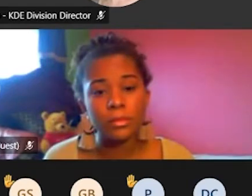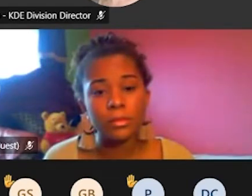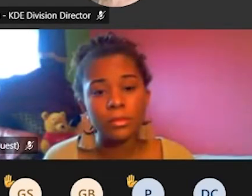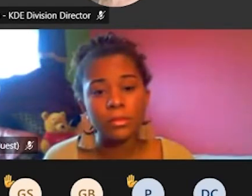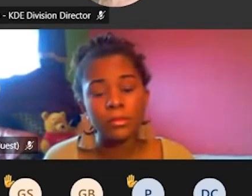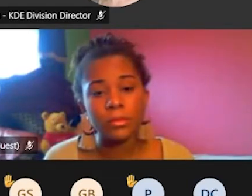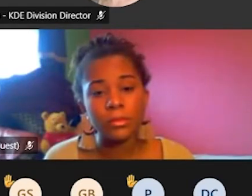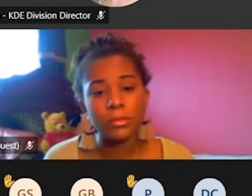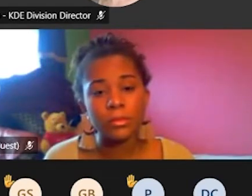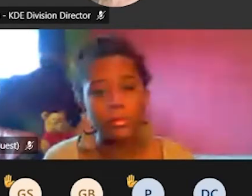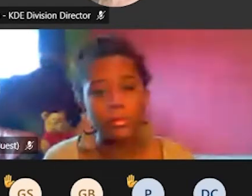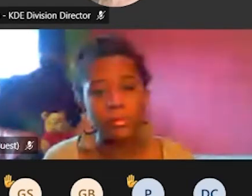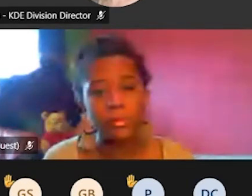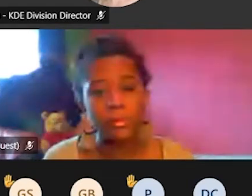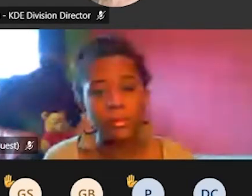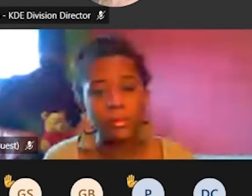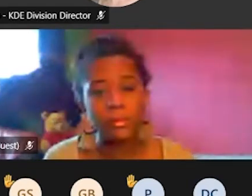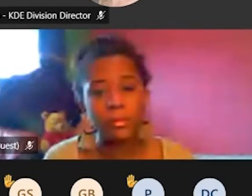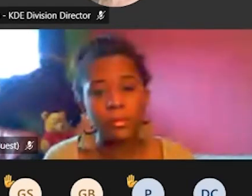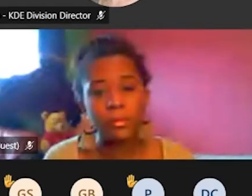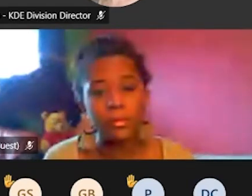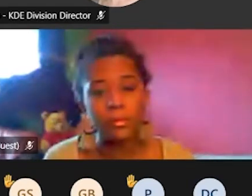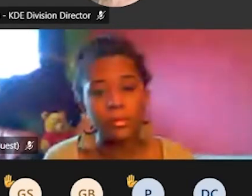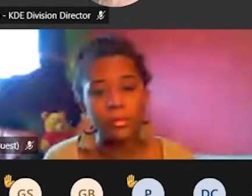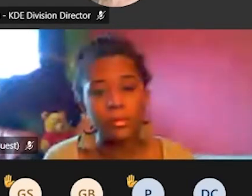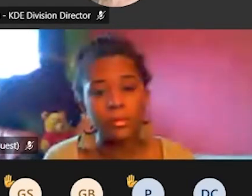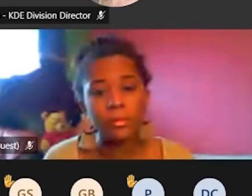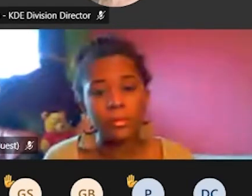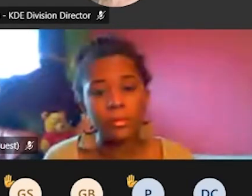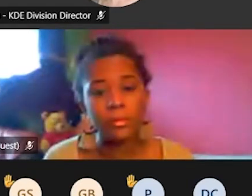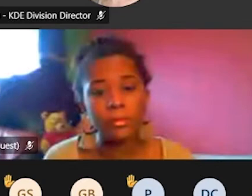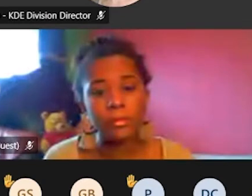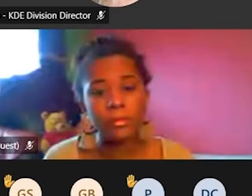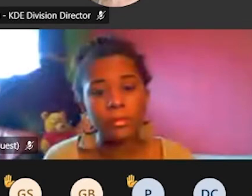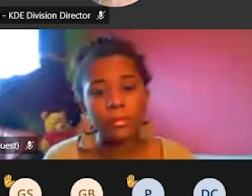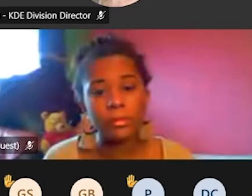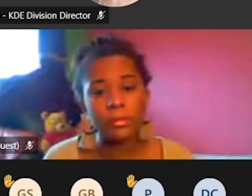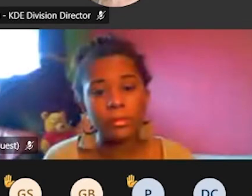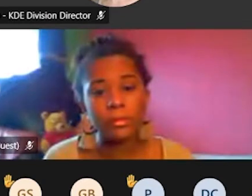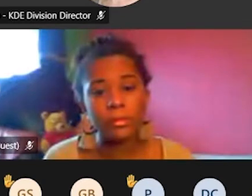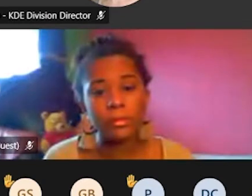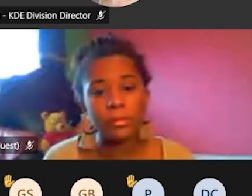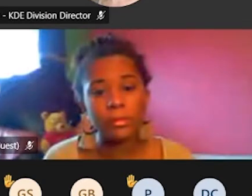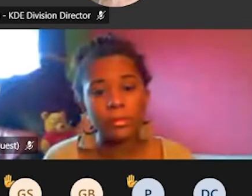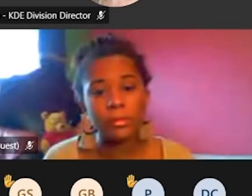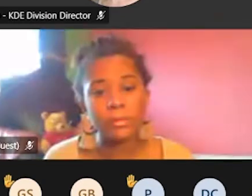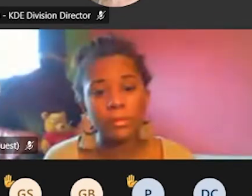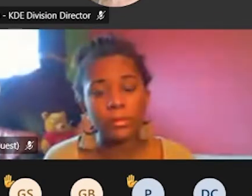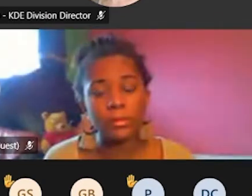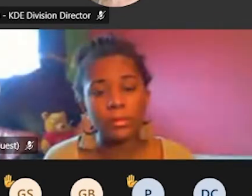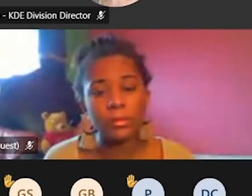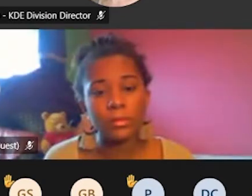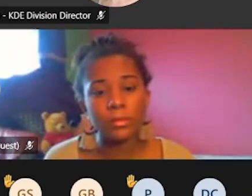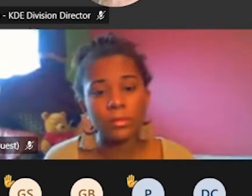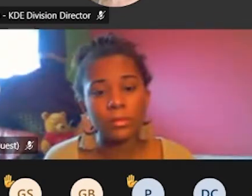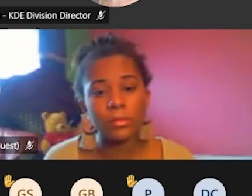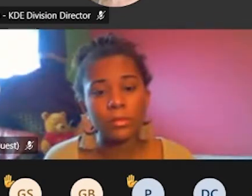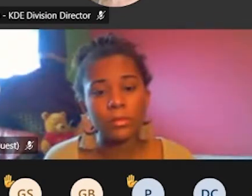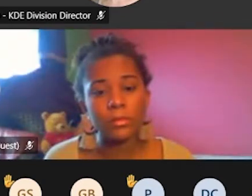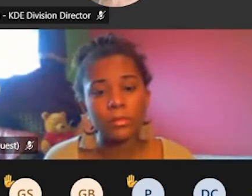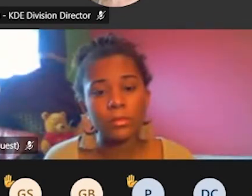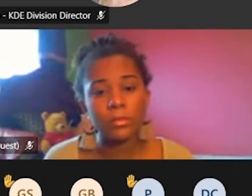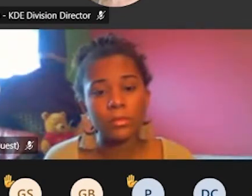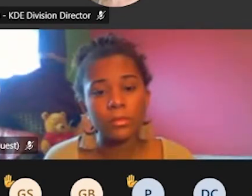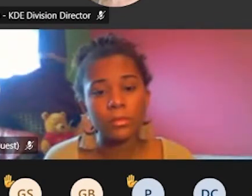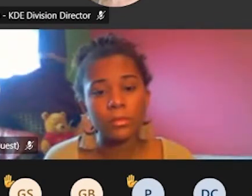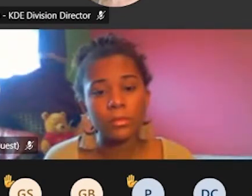be out. And she says, I'm literally willing to go to school if I can. Like as soon as we open up, I'm going back no matter what